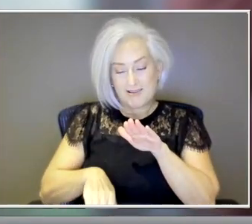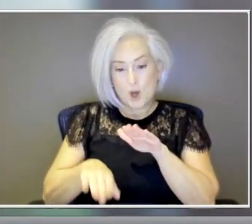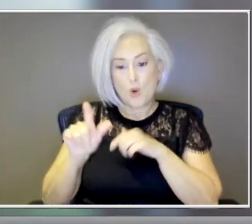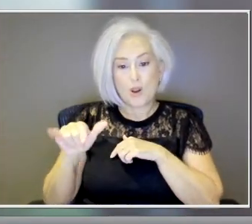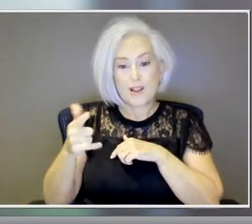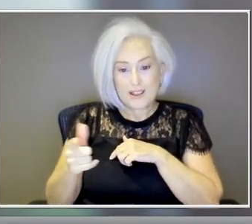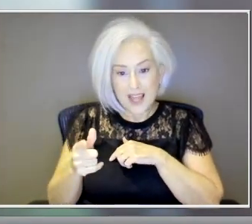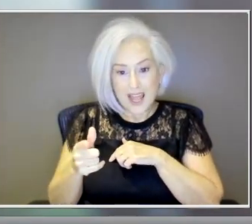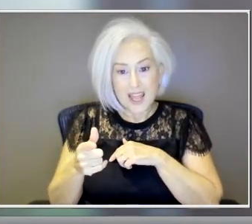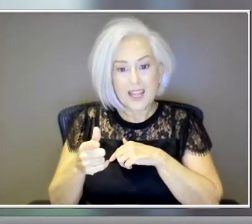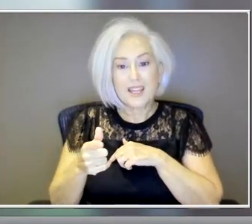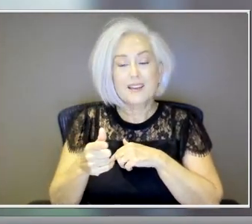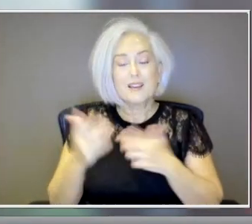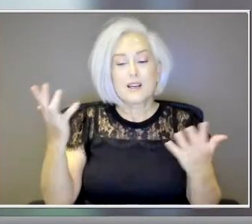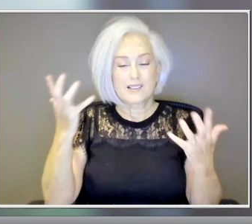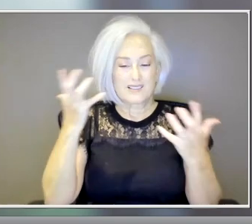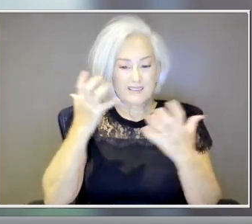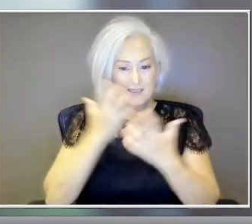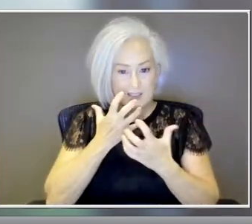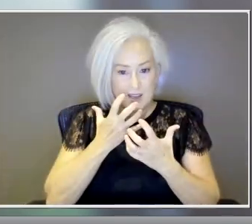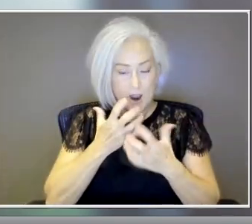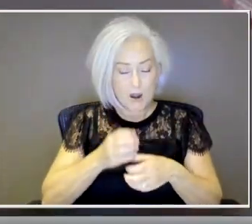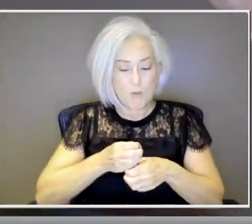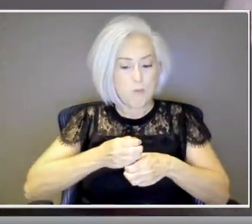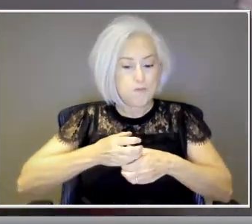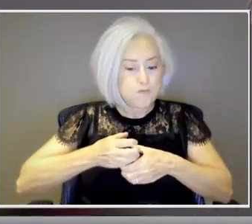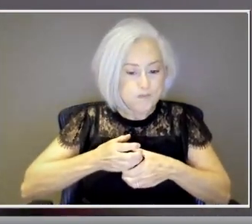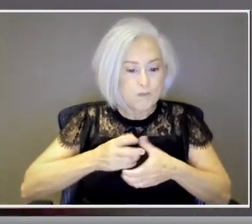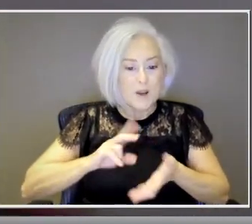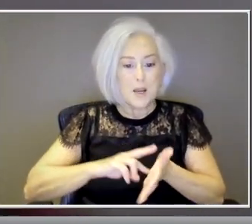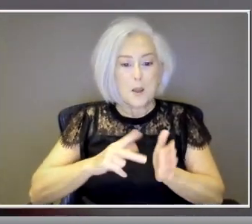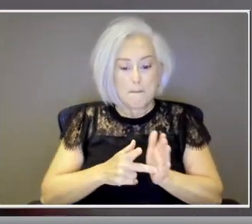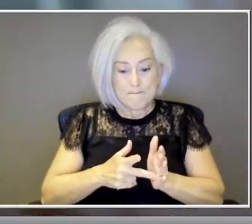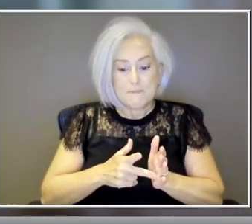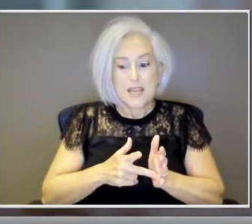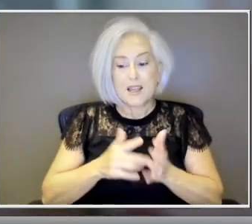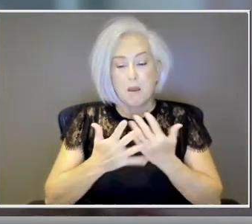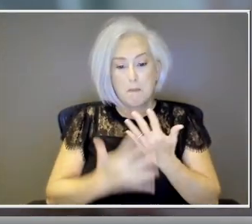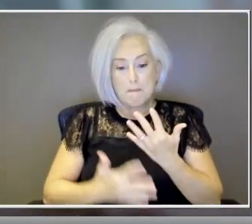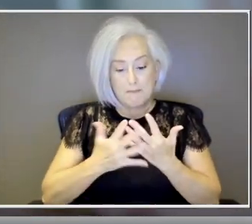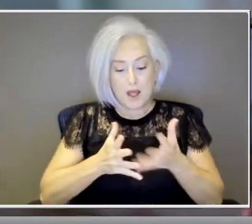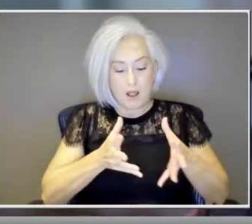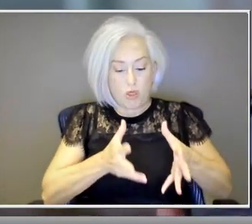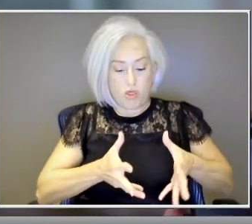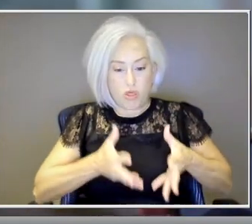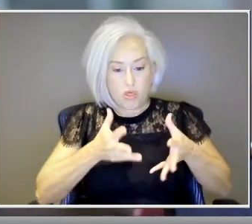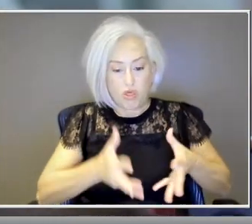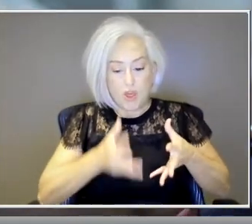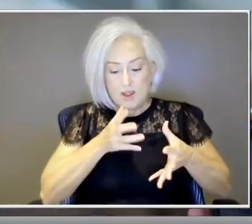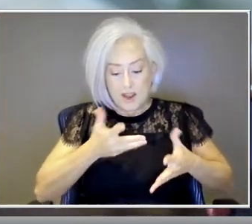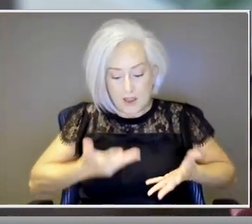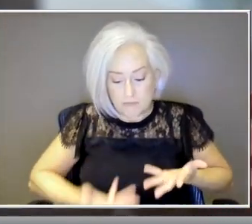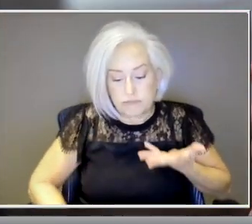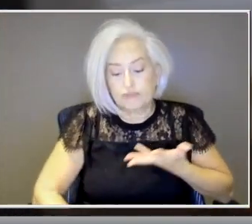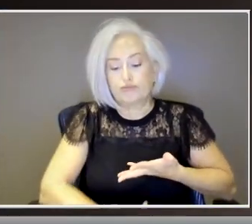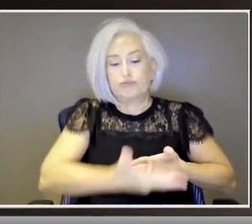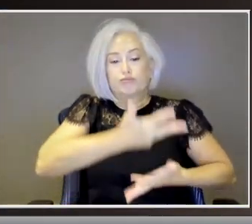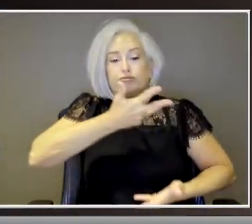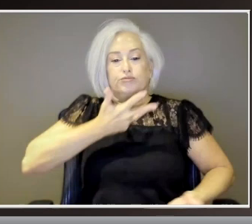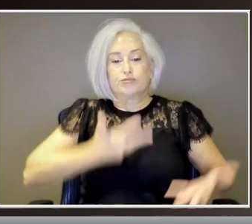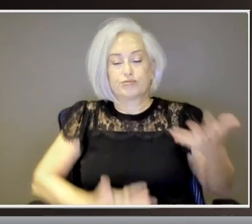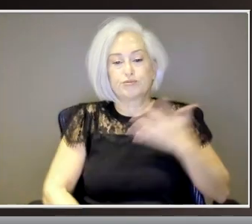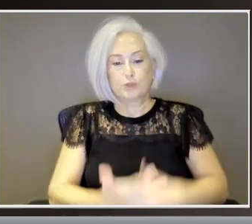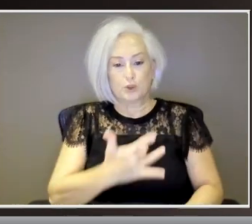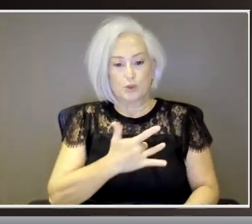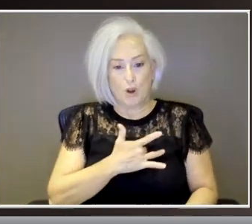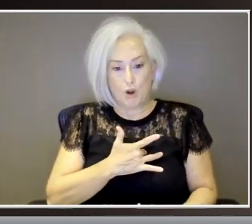back where it needs to, so blood like pools. And if that's not enough, she's also had 2 brain bleeds caused by the blood thinners,